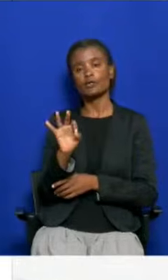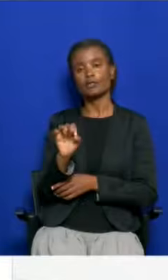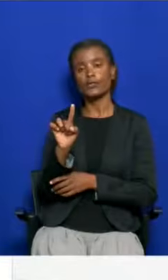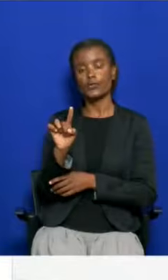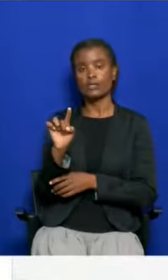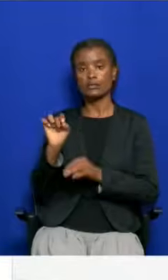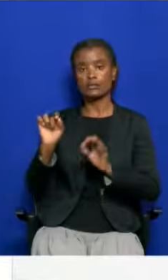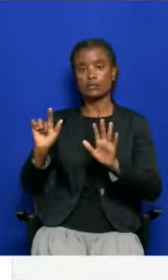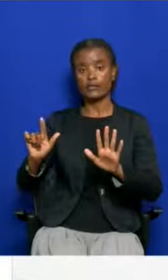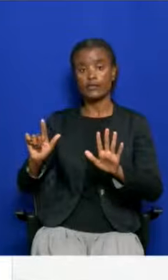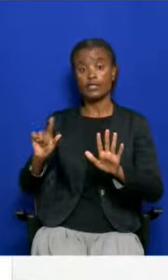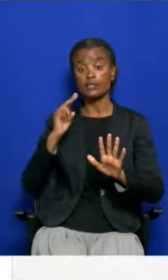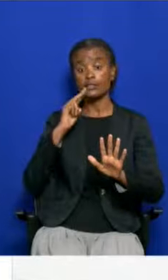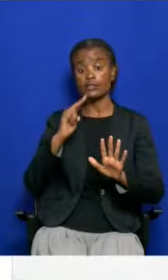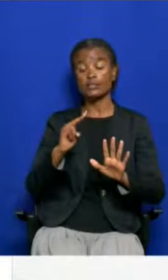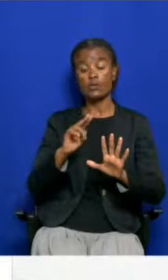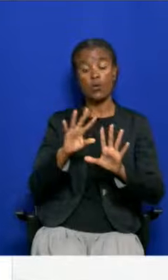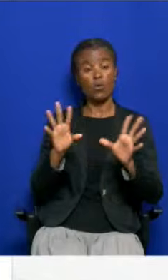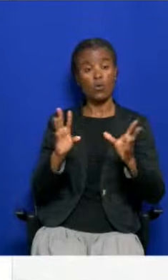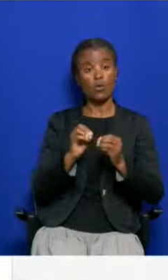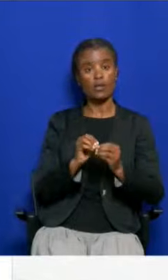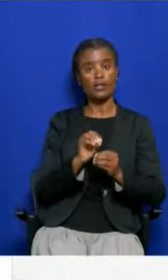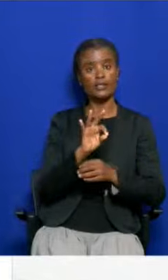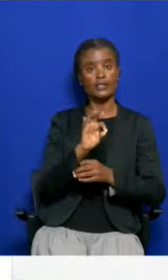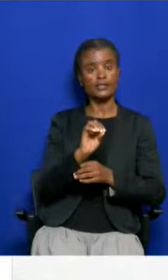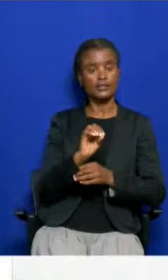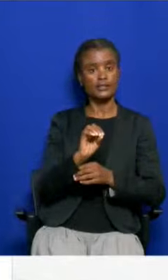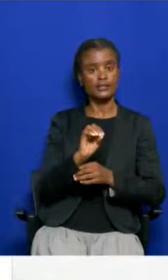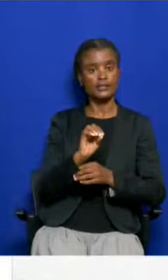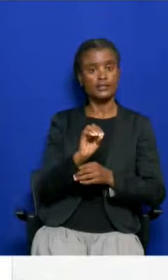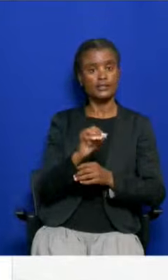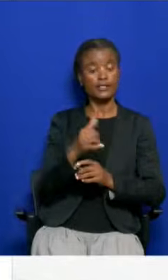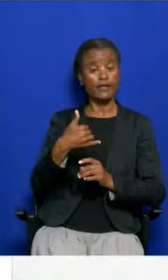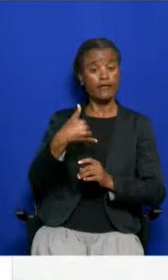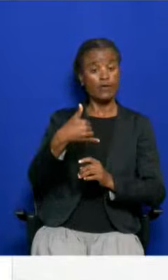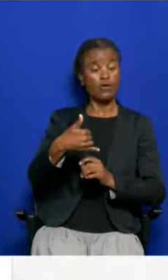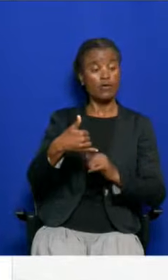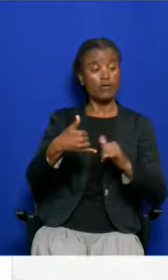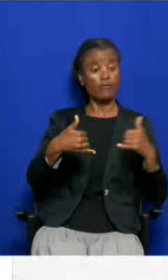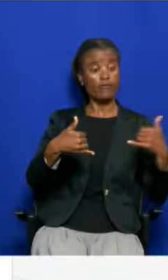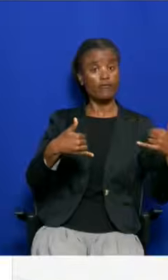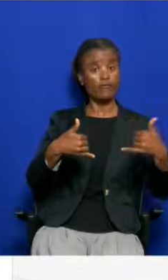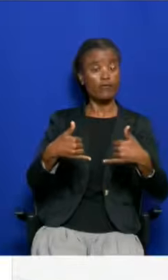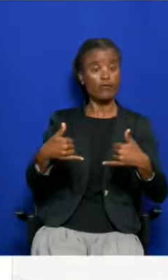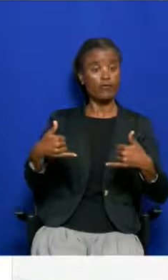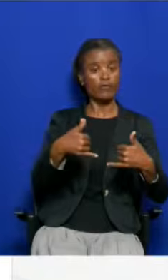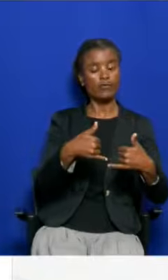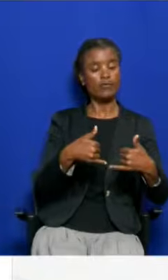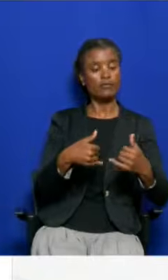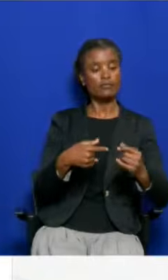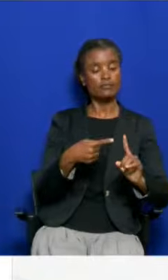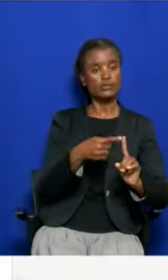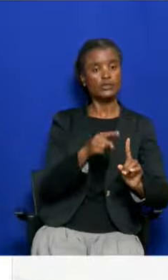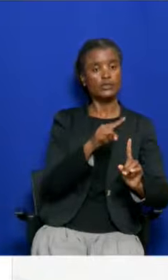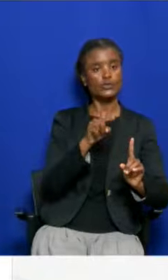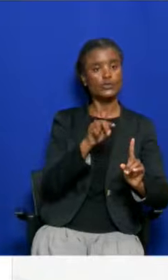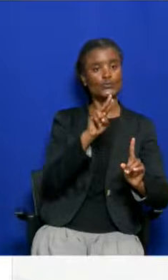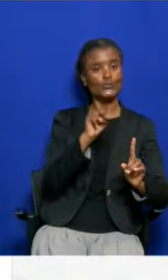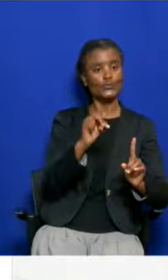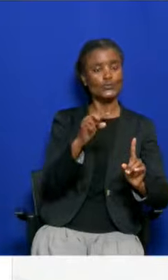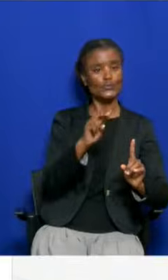30 calls between yourself and Warrant Officer Zungu on that day. That's